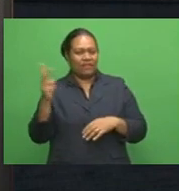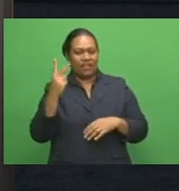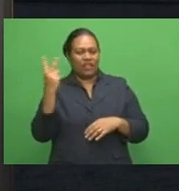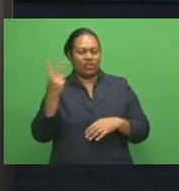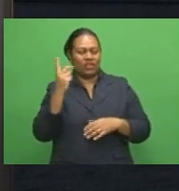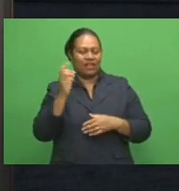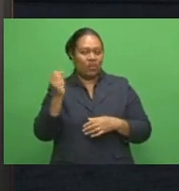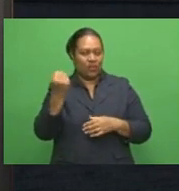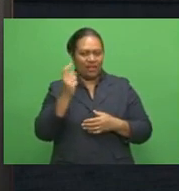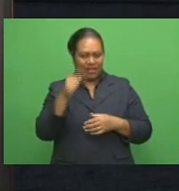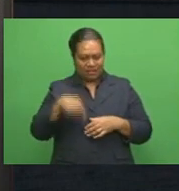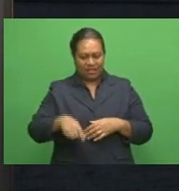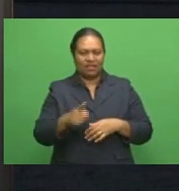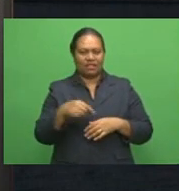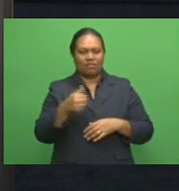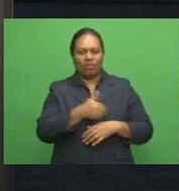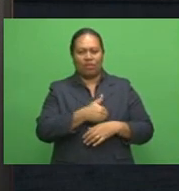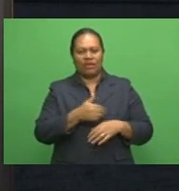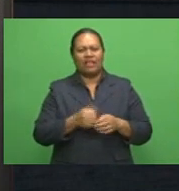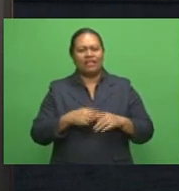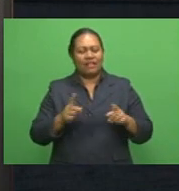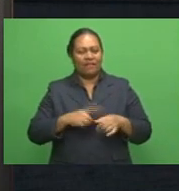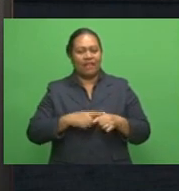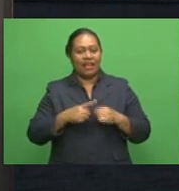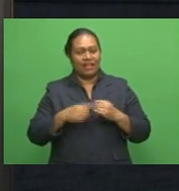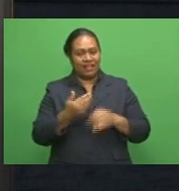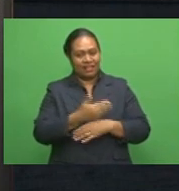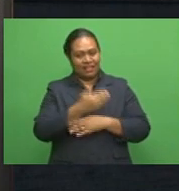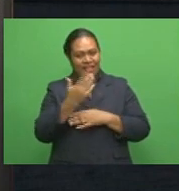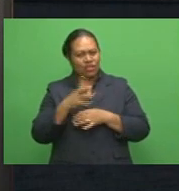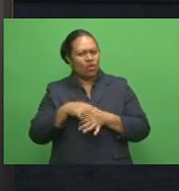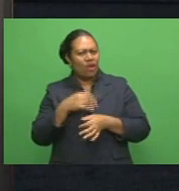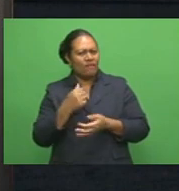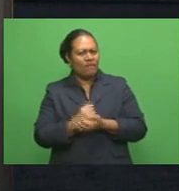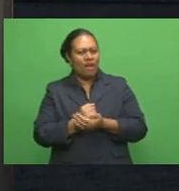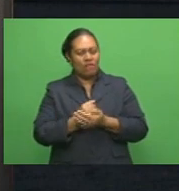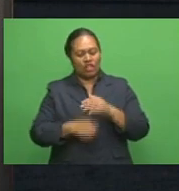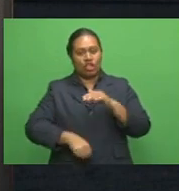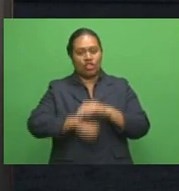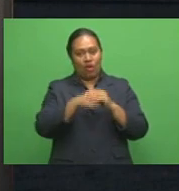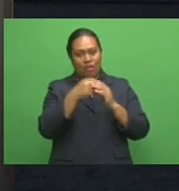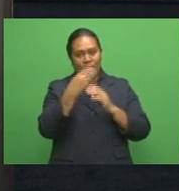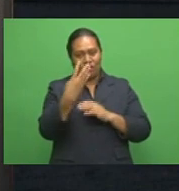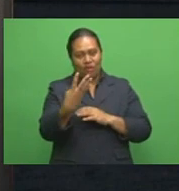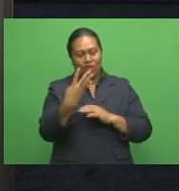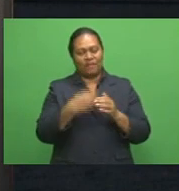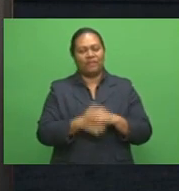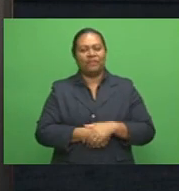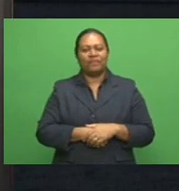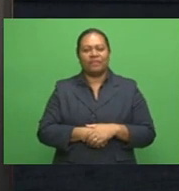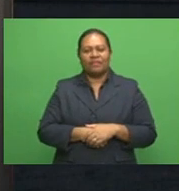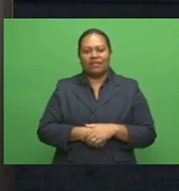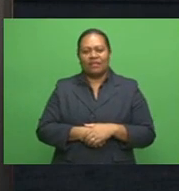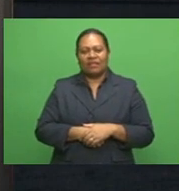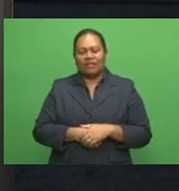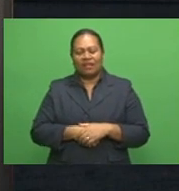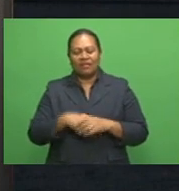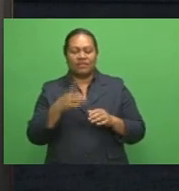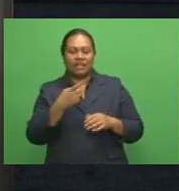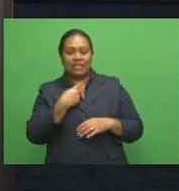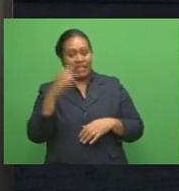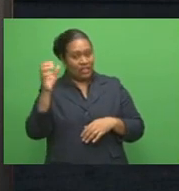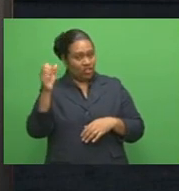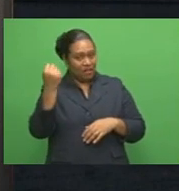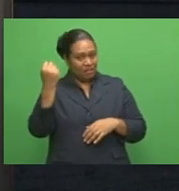from this decisive final day meeting to confirm a place in the top 4 and break the hearts of the Foxes, who were in a Champions